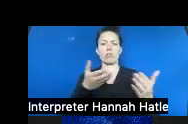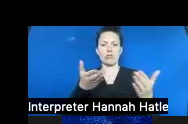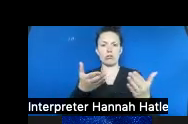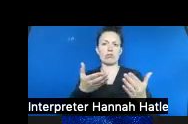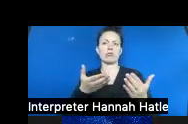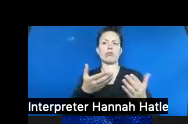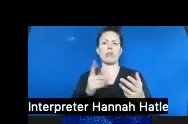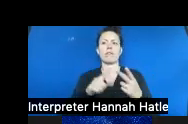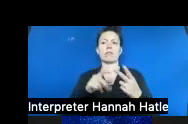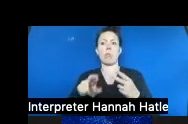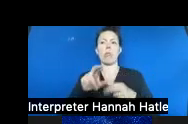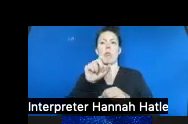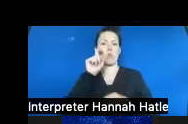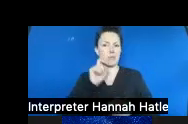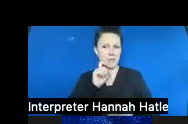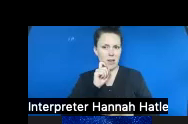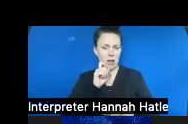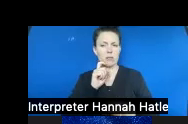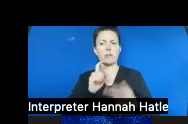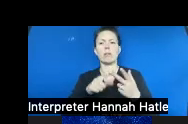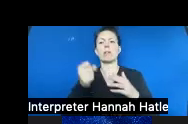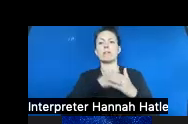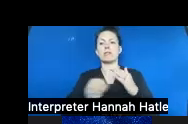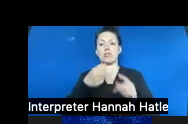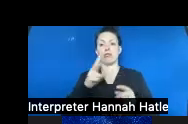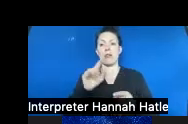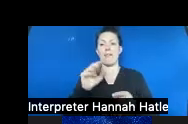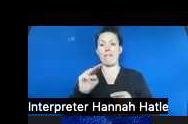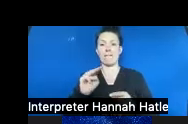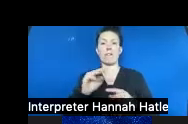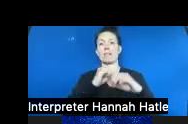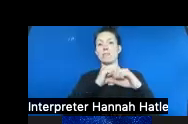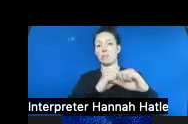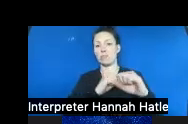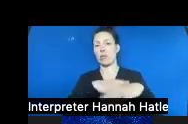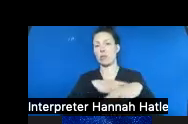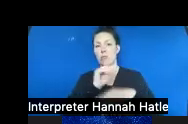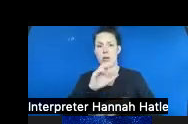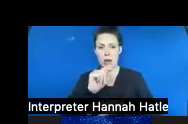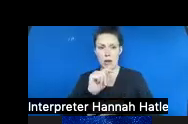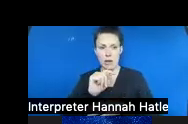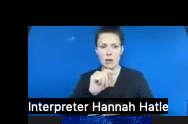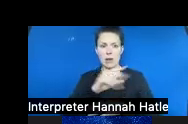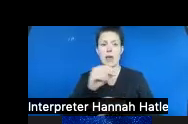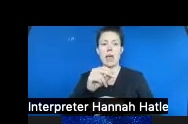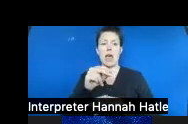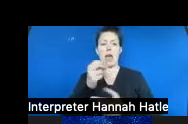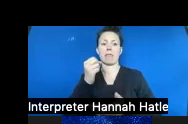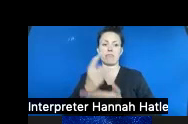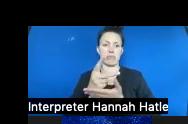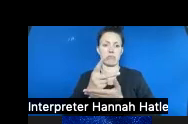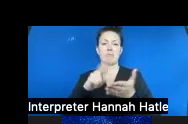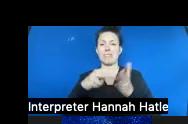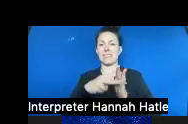commercial sex. The Trafficking Victims Protection Act of the year 2000 and its subsequent reauthorizations define